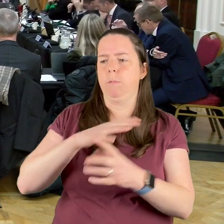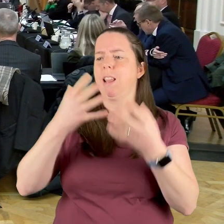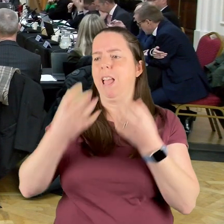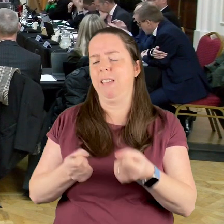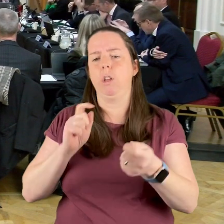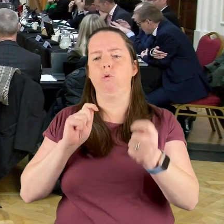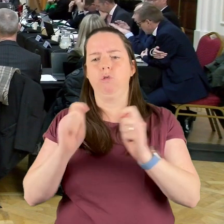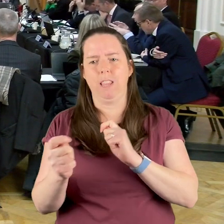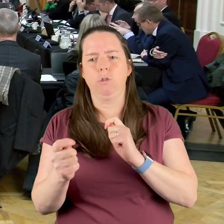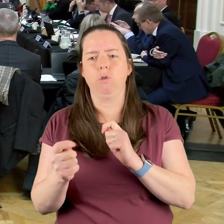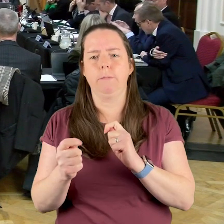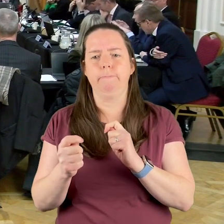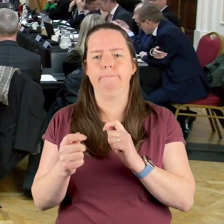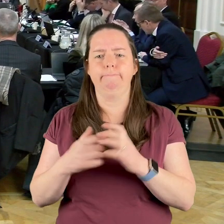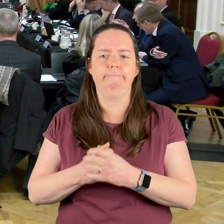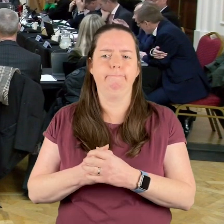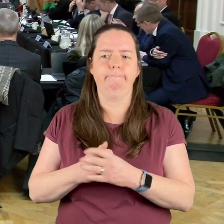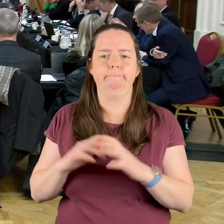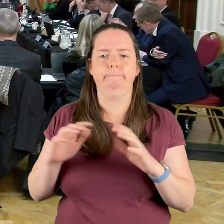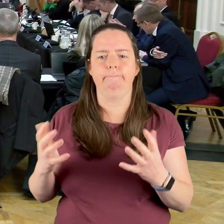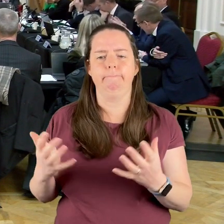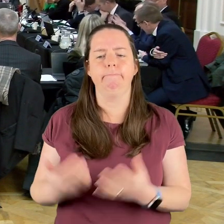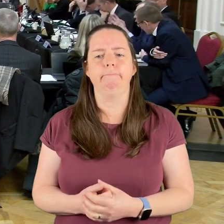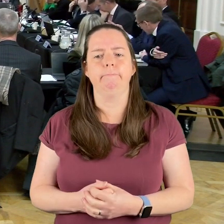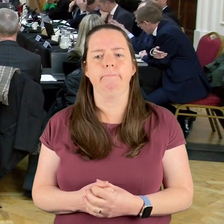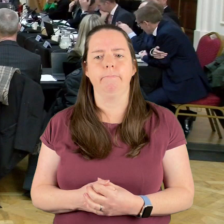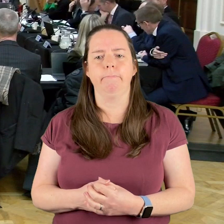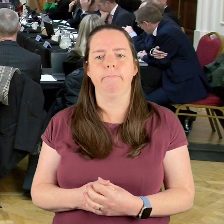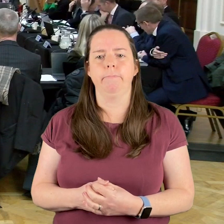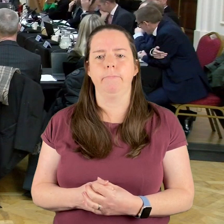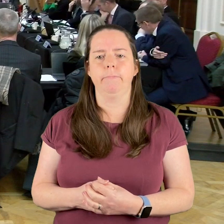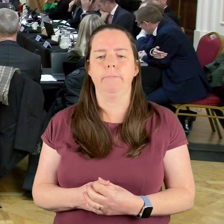Nicola and Jacqueline about how do we make sure that we